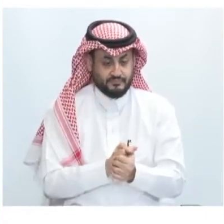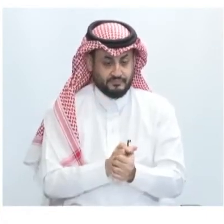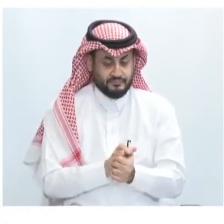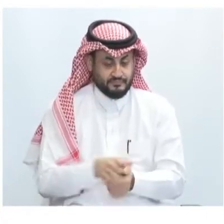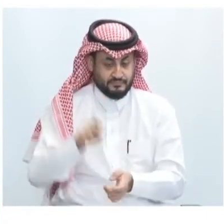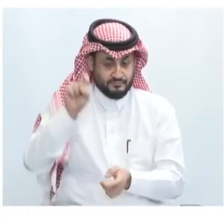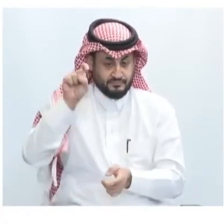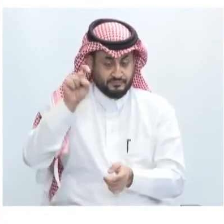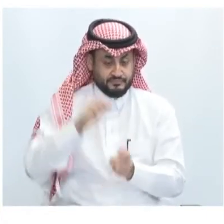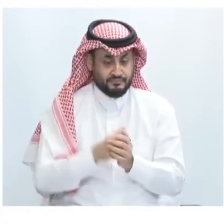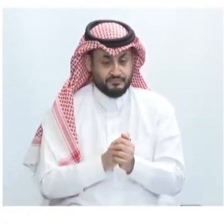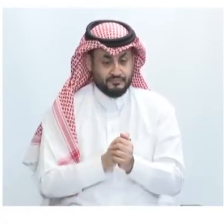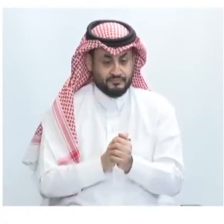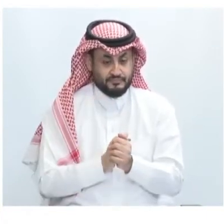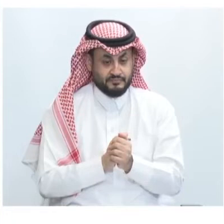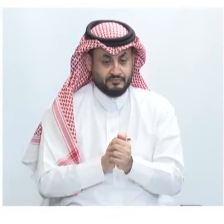X,